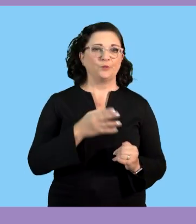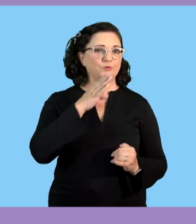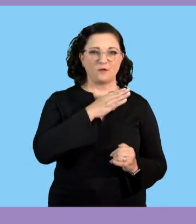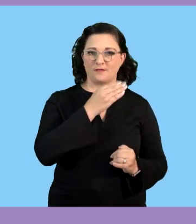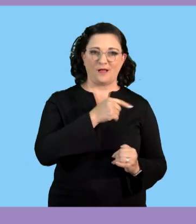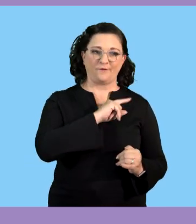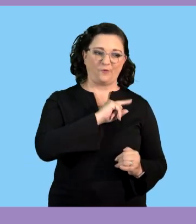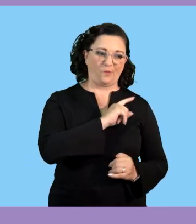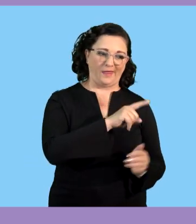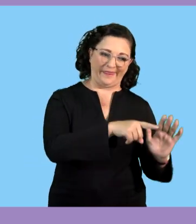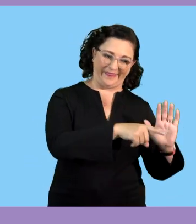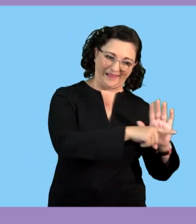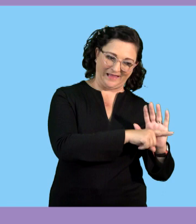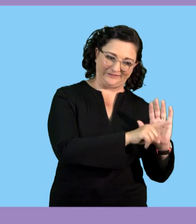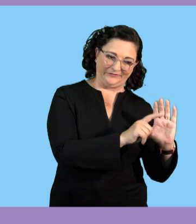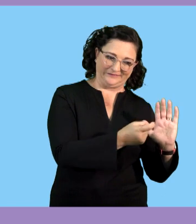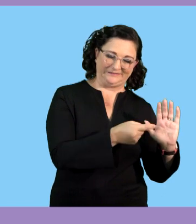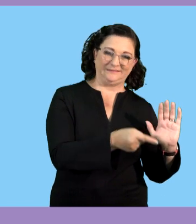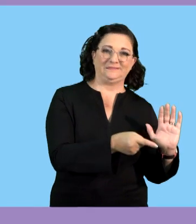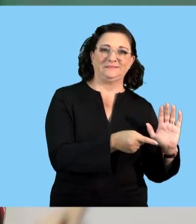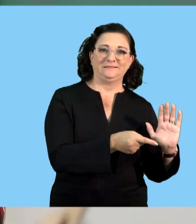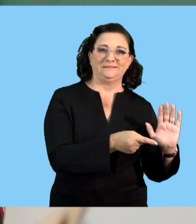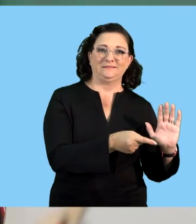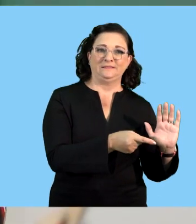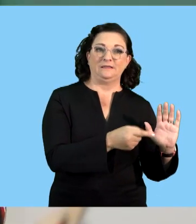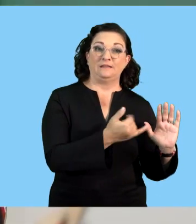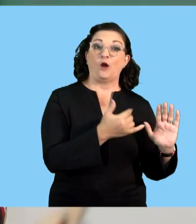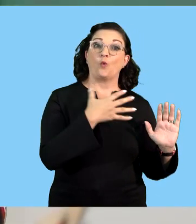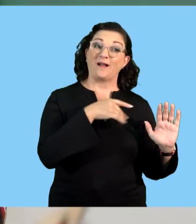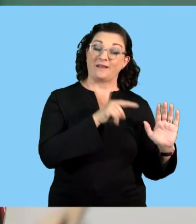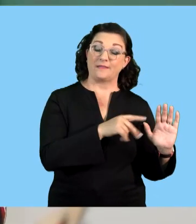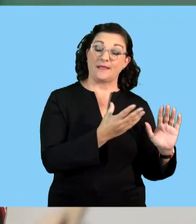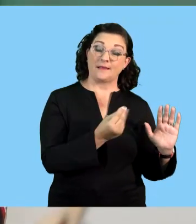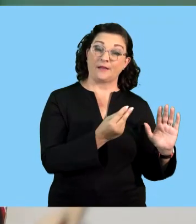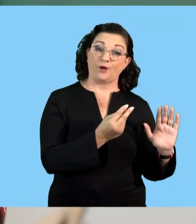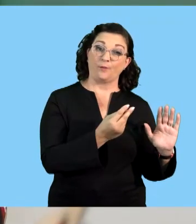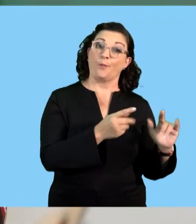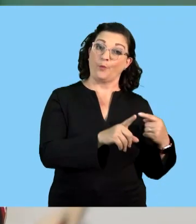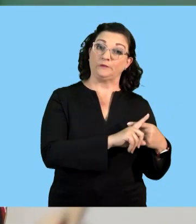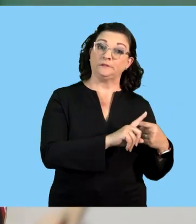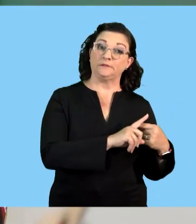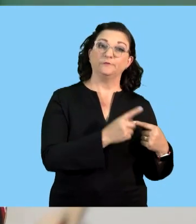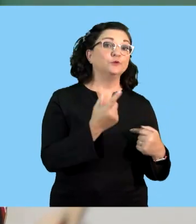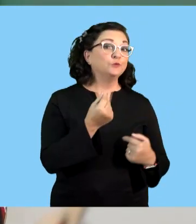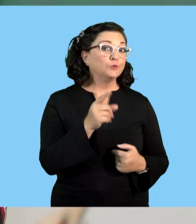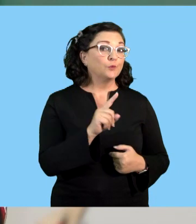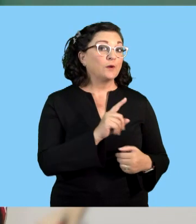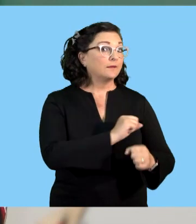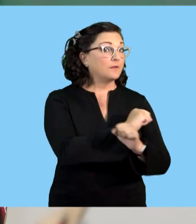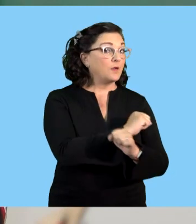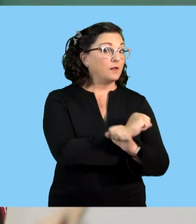value because of that negative there. And whenever we have a negative number and we want to make it positive, then all we need to do